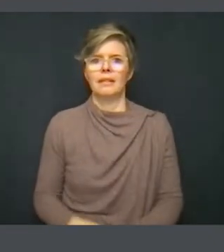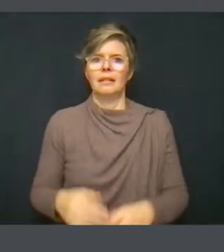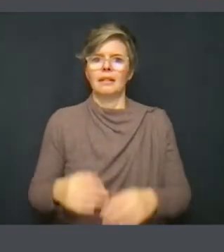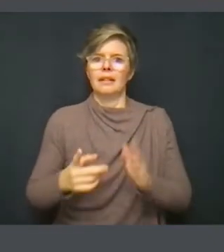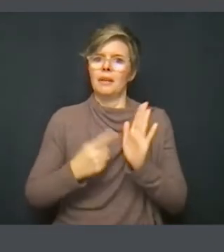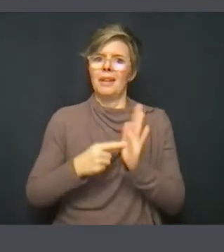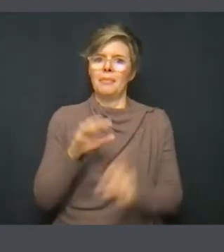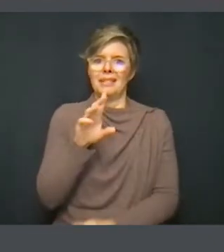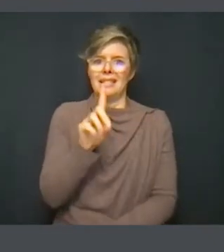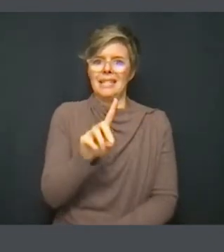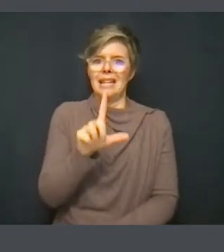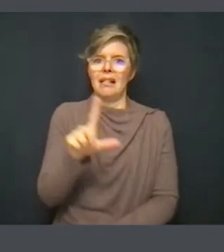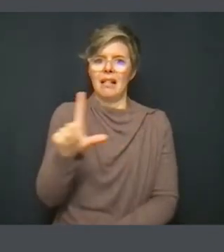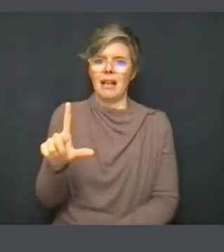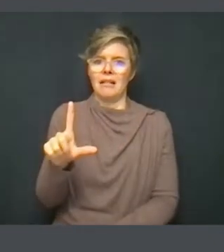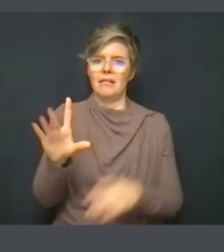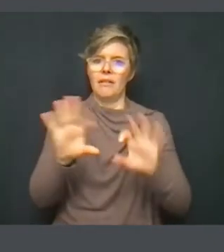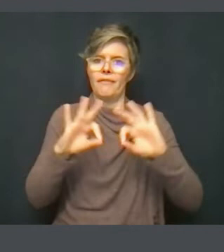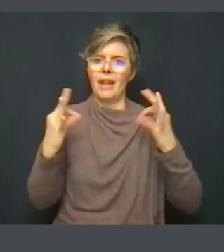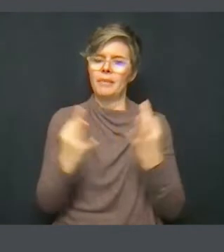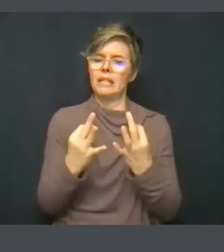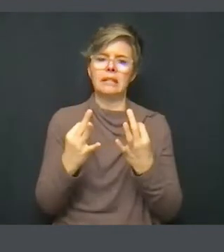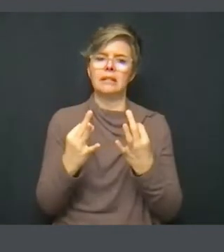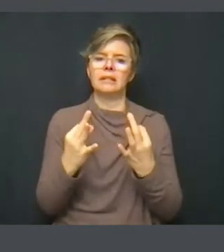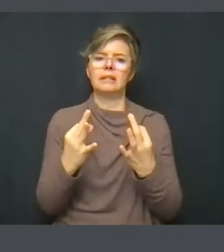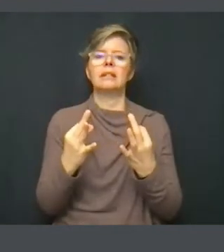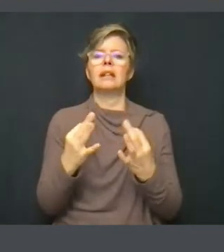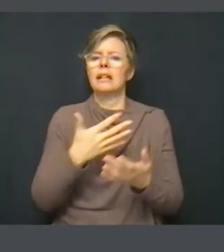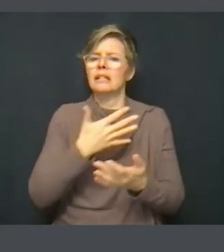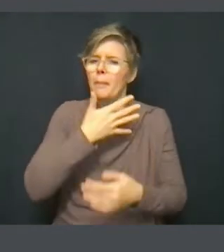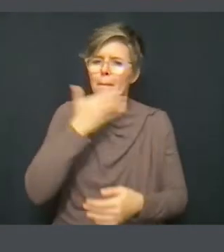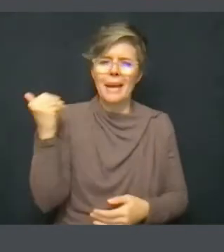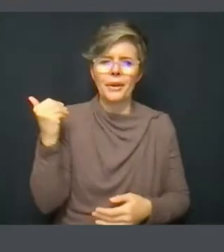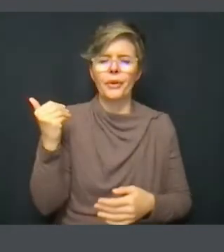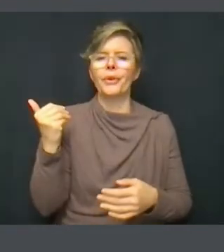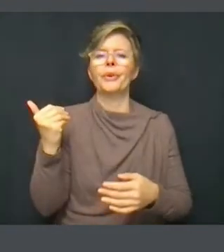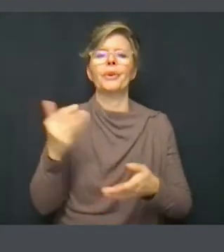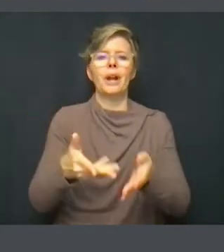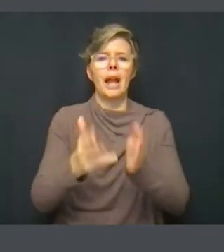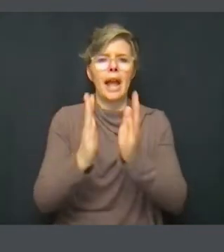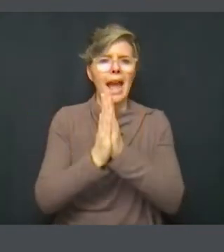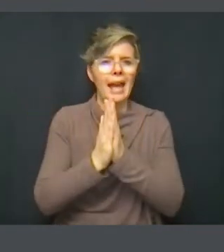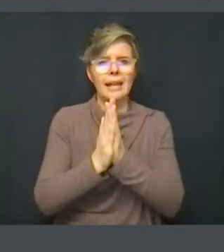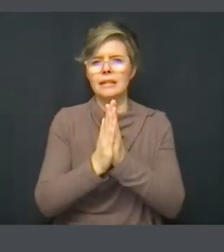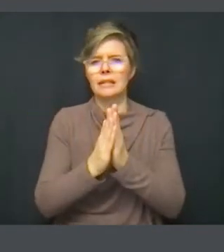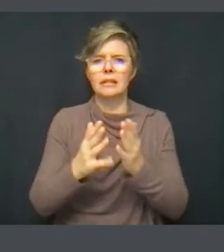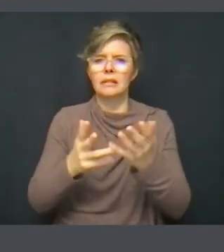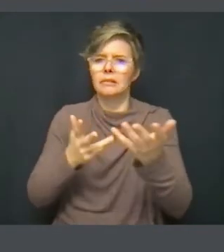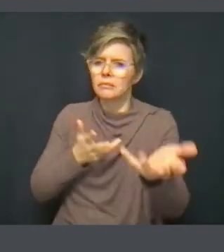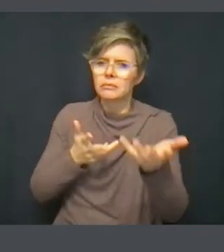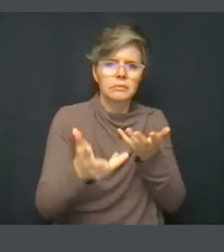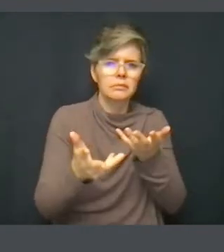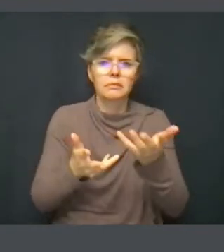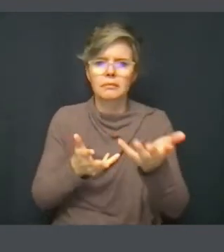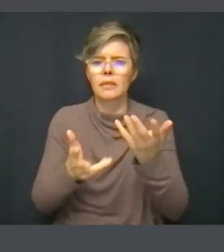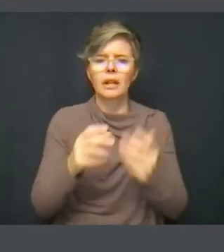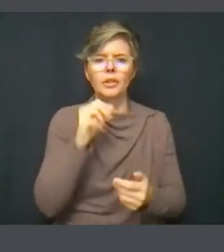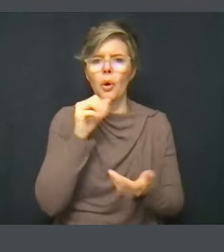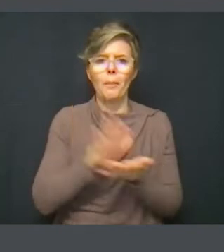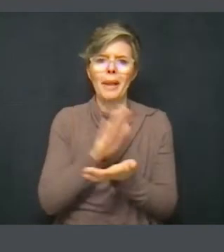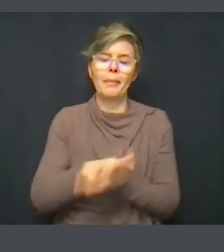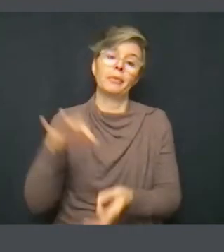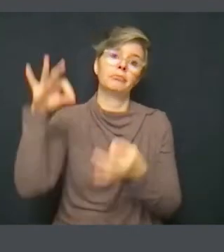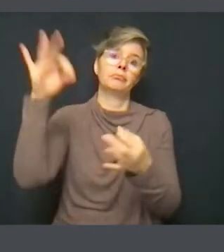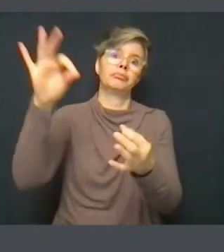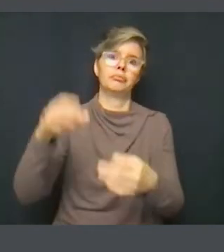families, this is just so valuable to do it in the phone over, like either do it dynamically with the families. Don't just give them a piece of paper and hope that